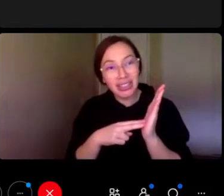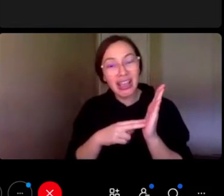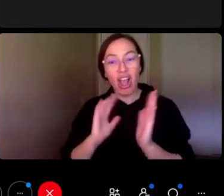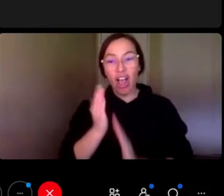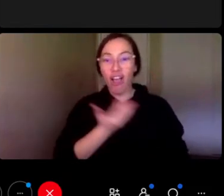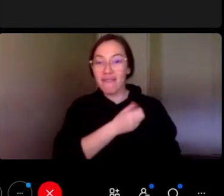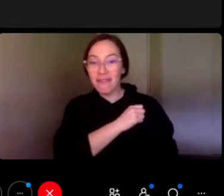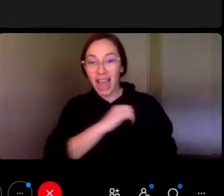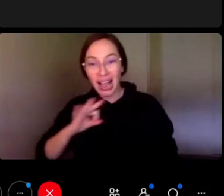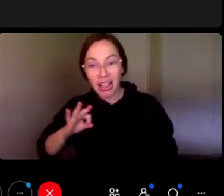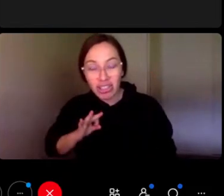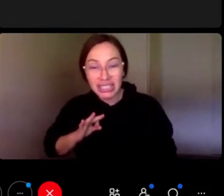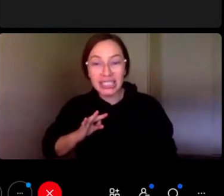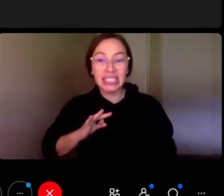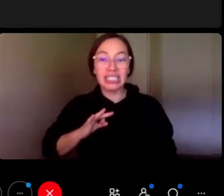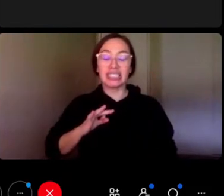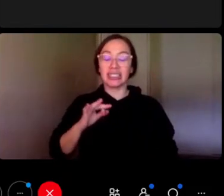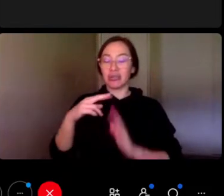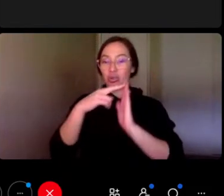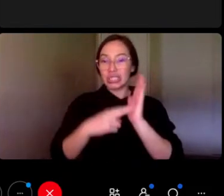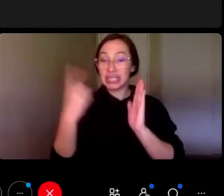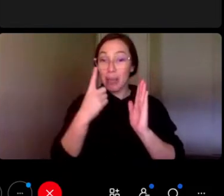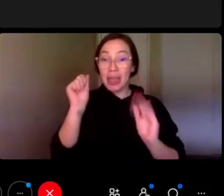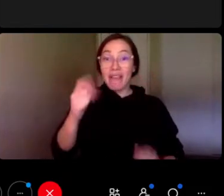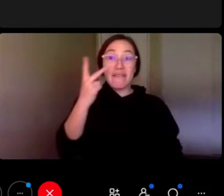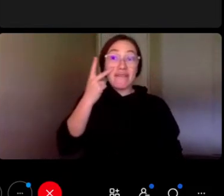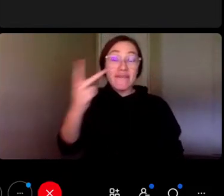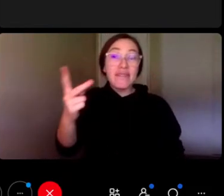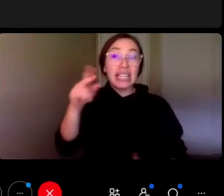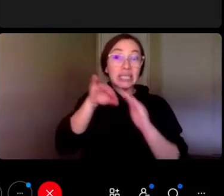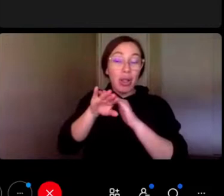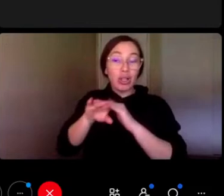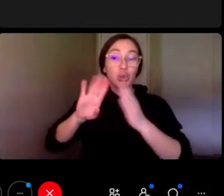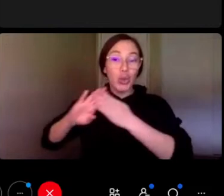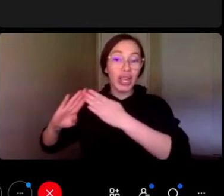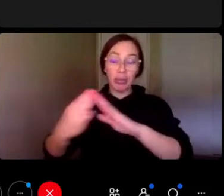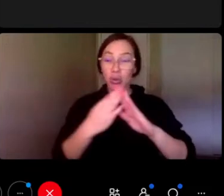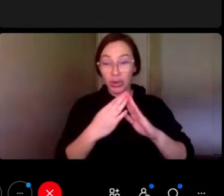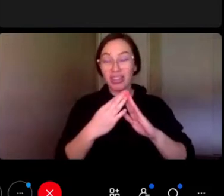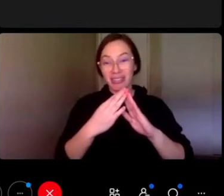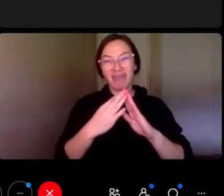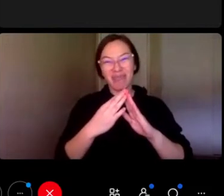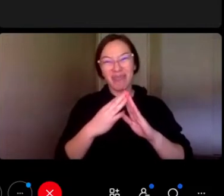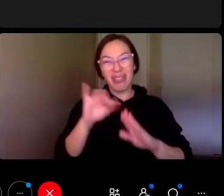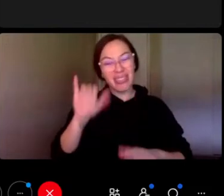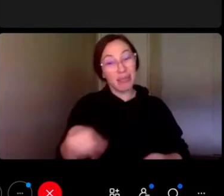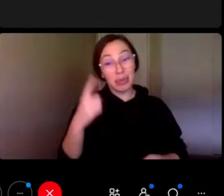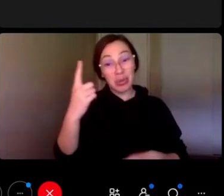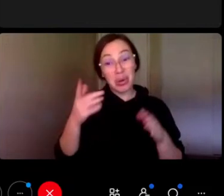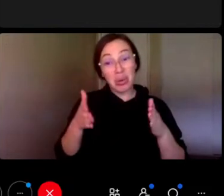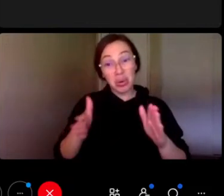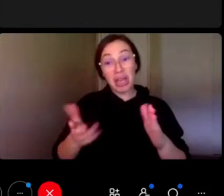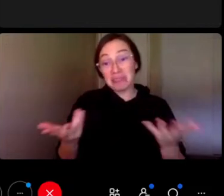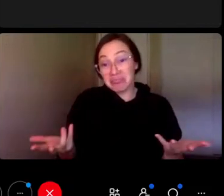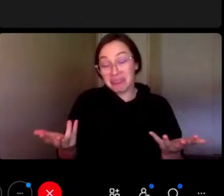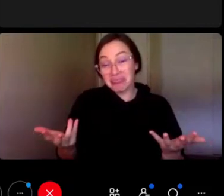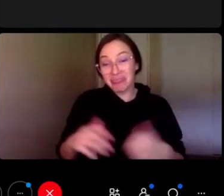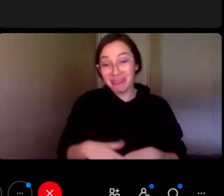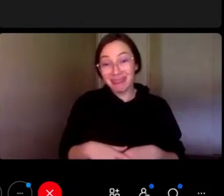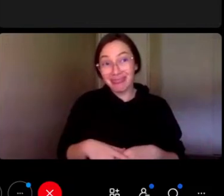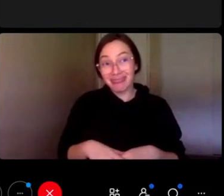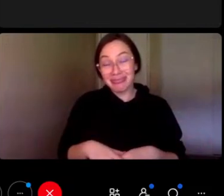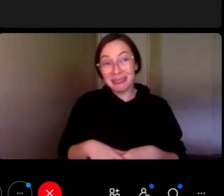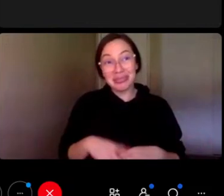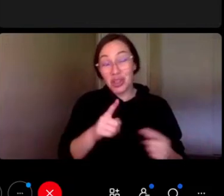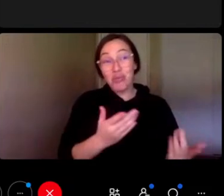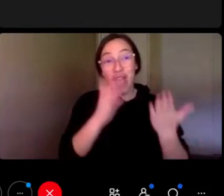faculty reads, and something that's visible to the community. And that could be one way. We bring it up, not put the whole